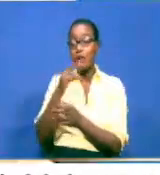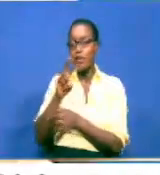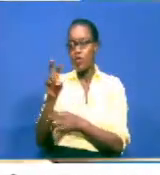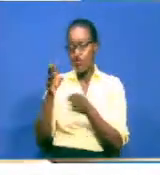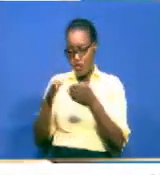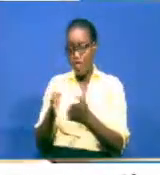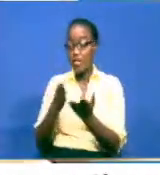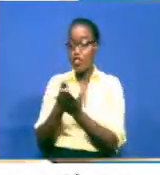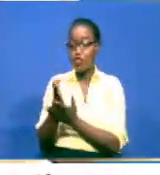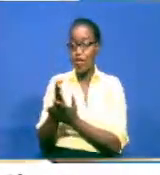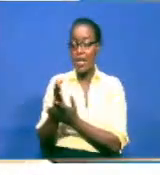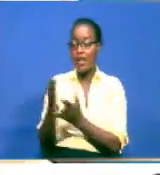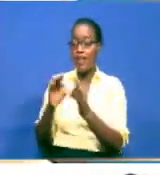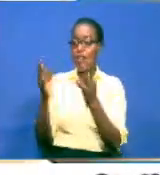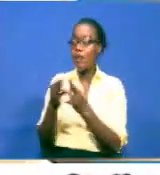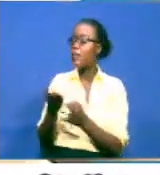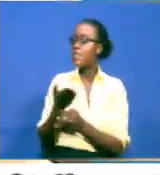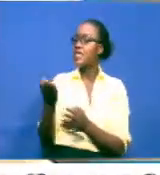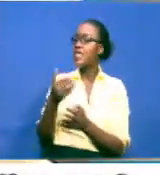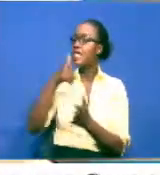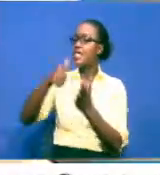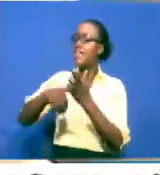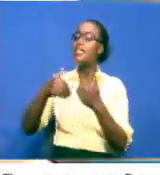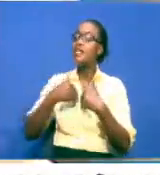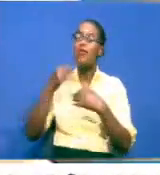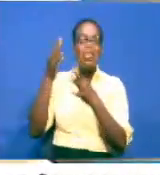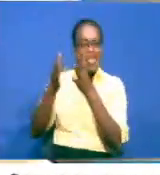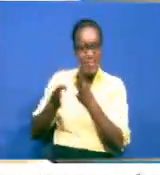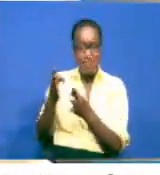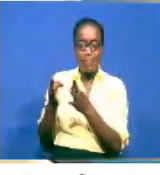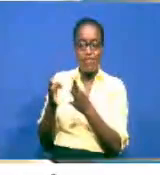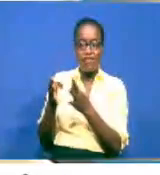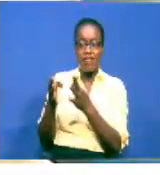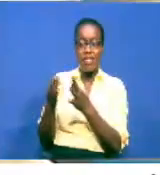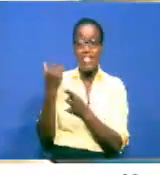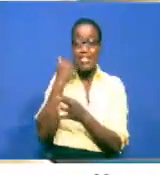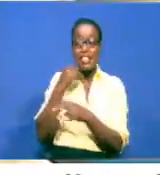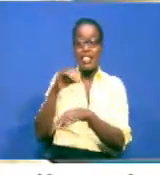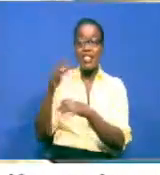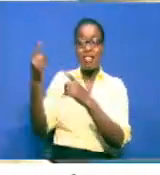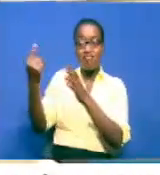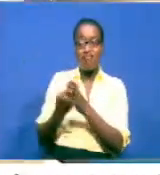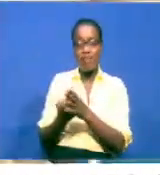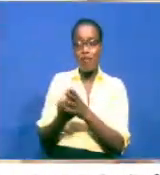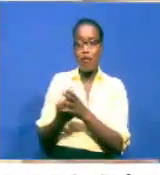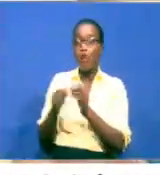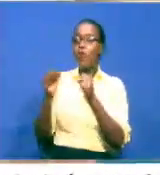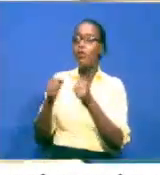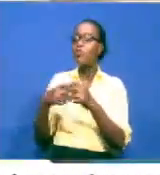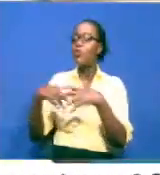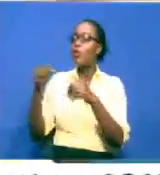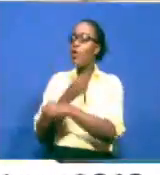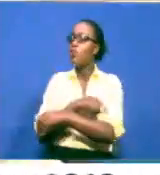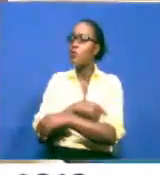ensuring that these families are given letters just in case such a thing erupts. They can go to hospital without being harassed by police.